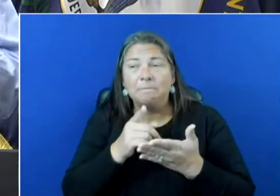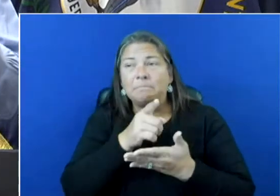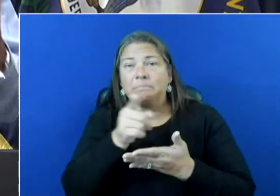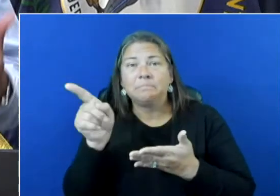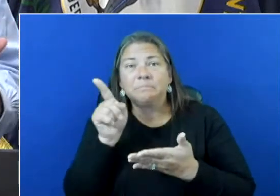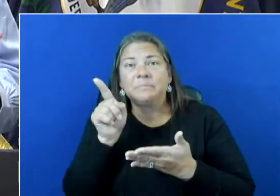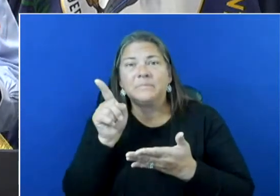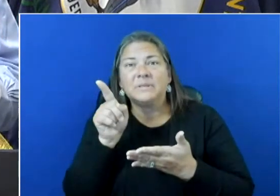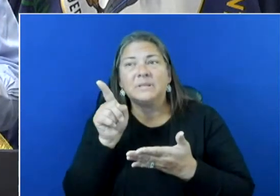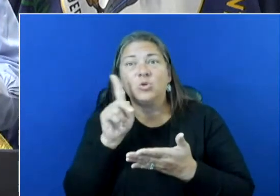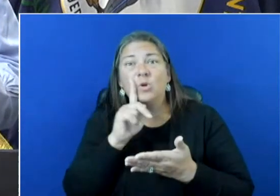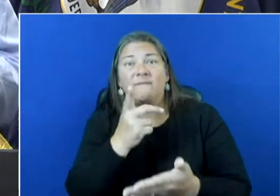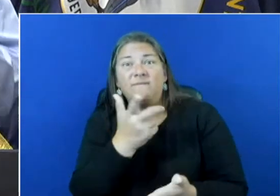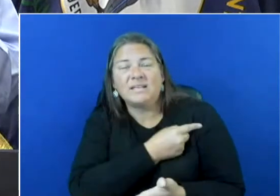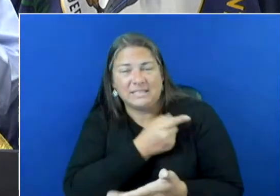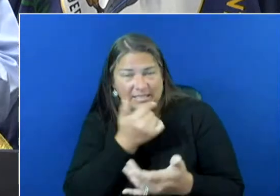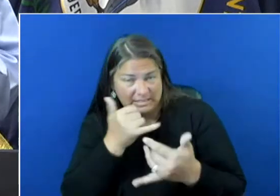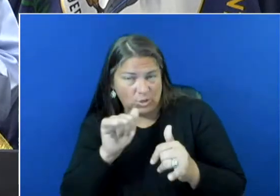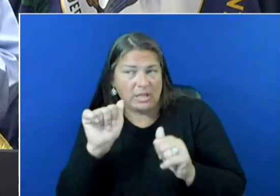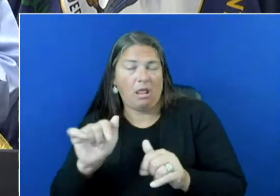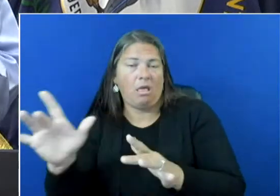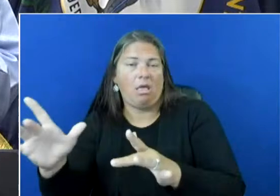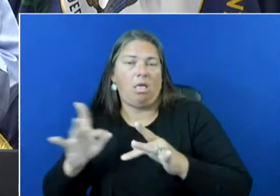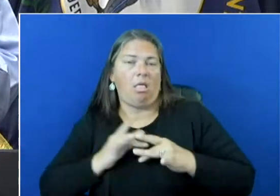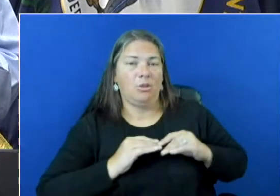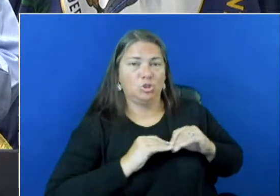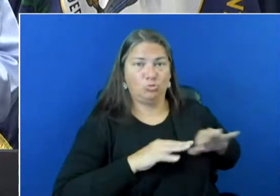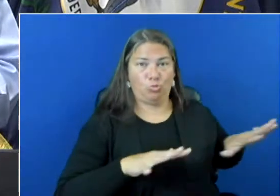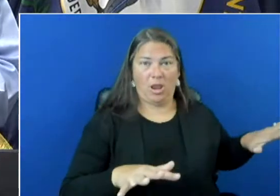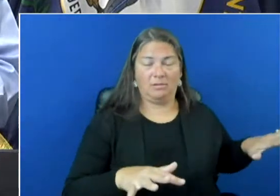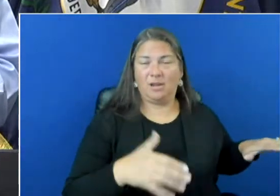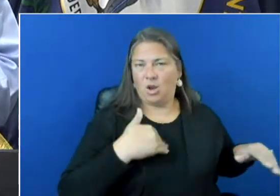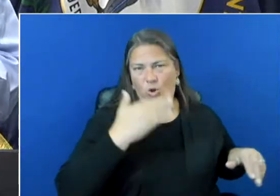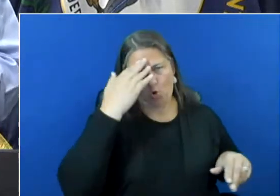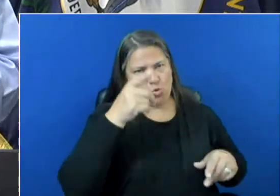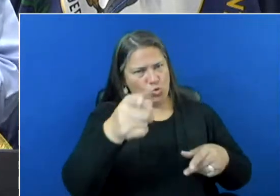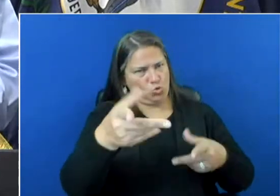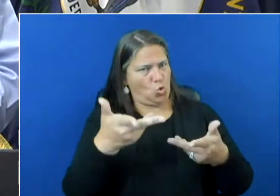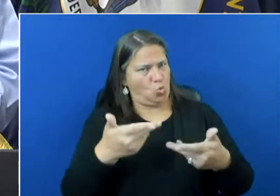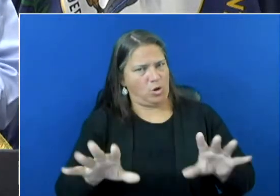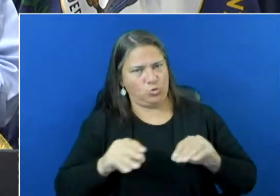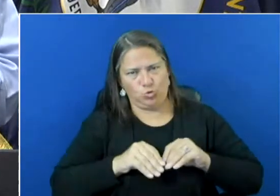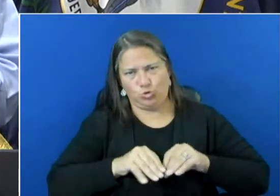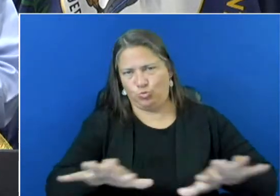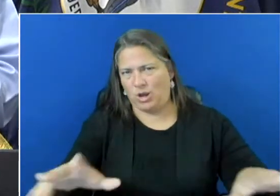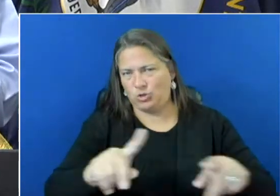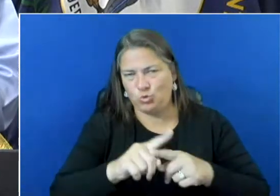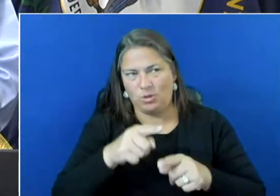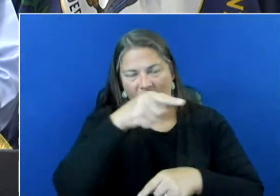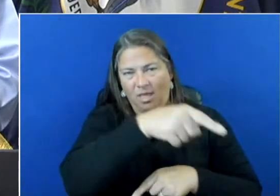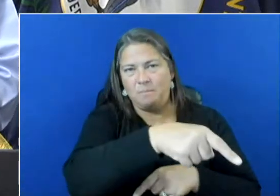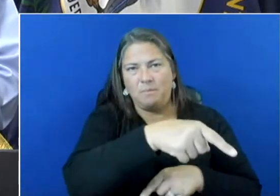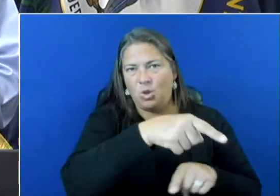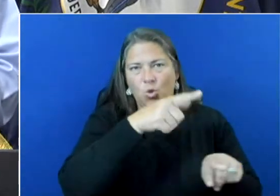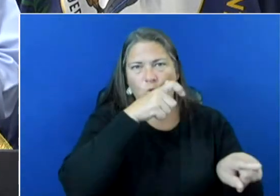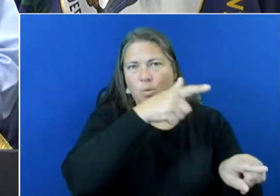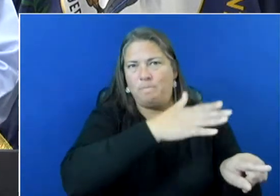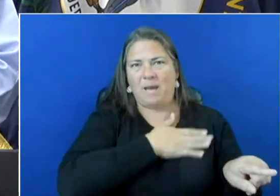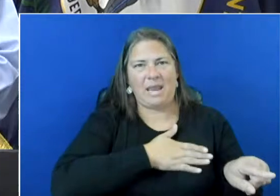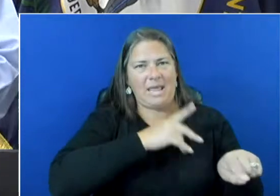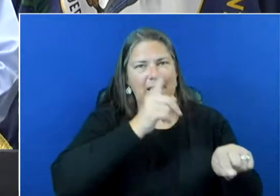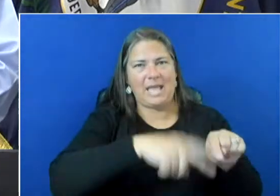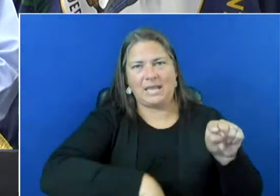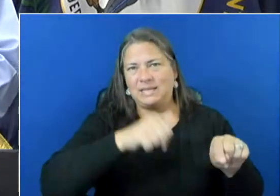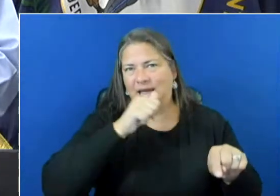still spread the virus, and I know you don't want to spread the virus to someone whose body can't handle it.